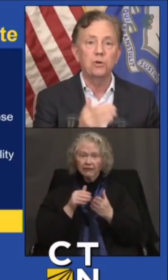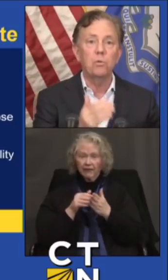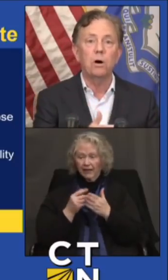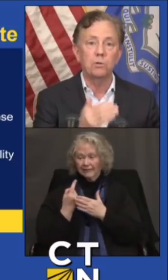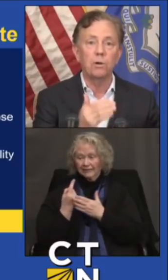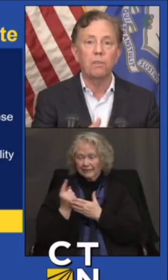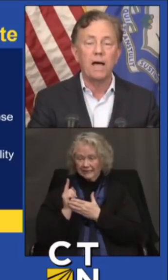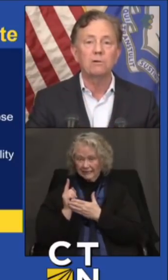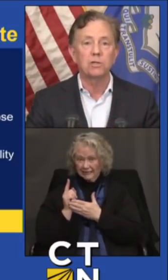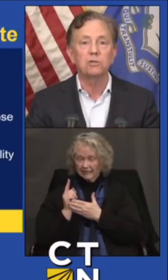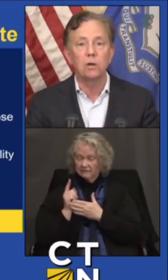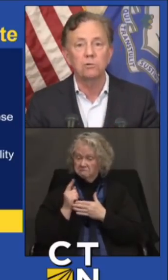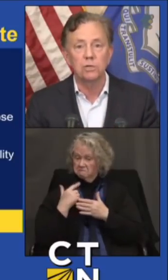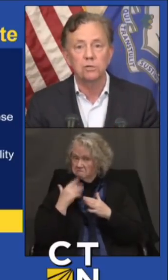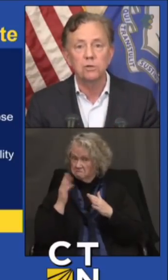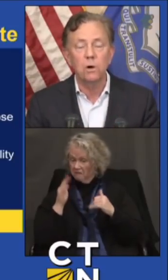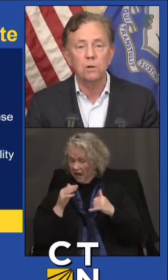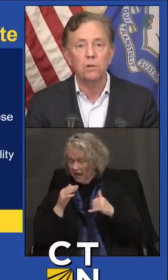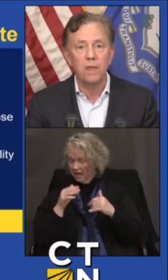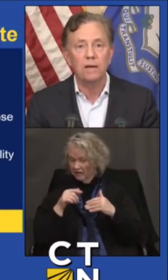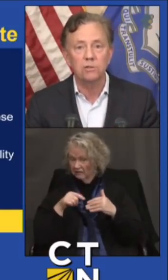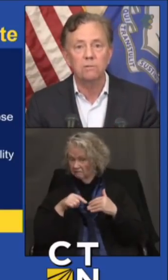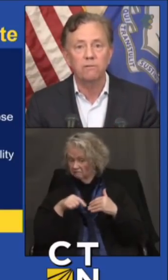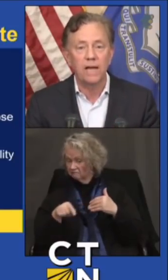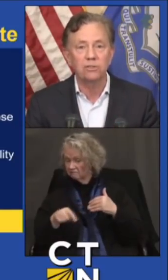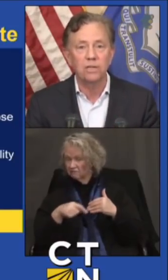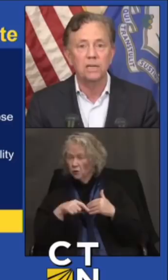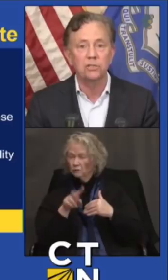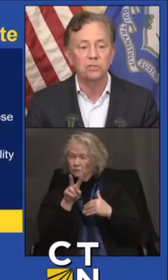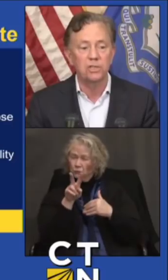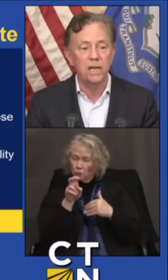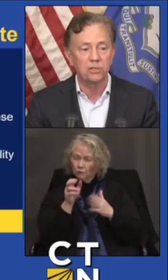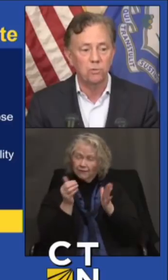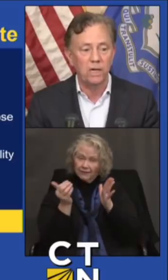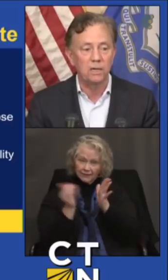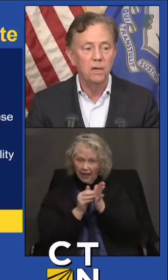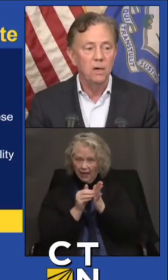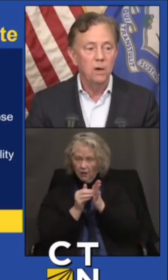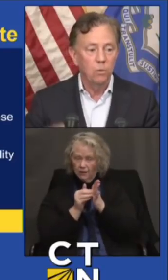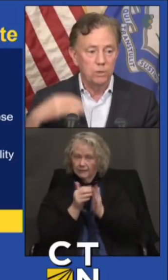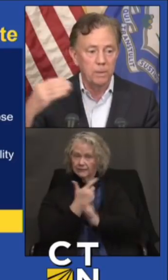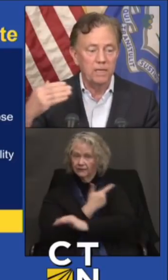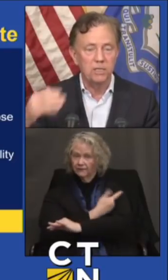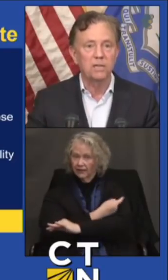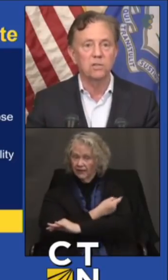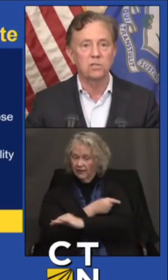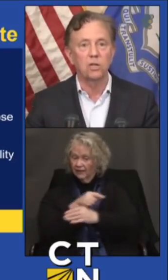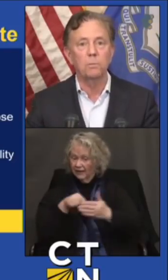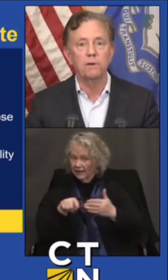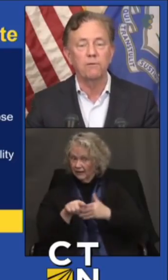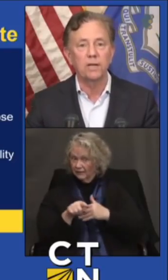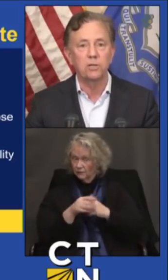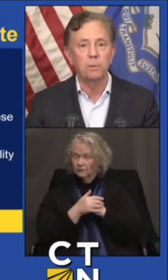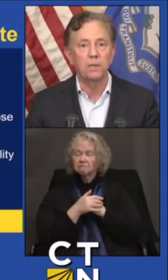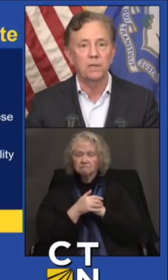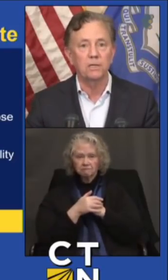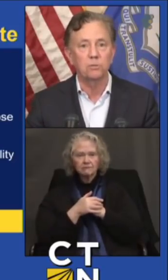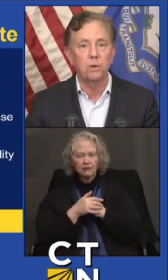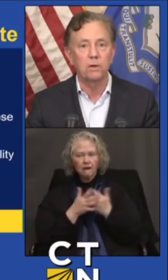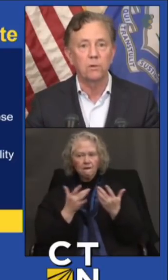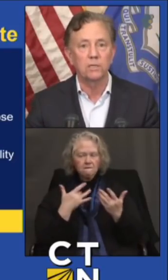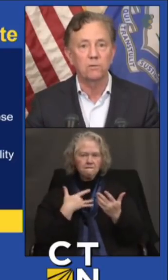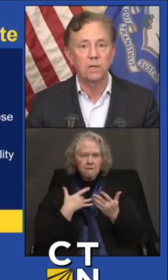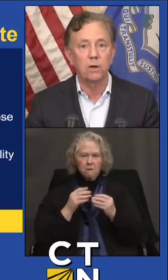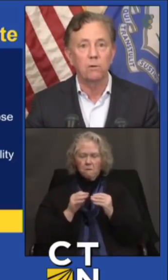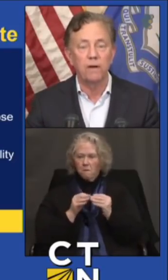doing 200,000 doses, 200,000 vaccinations next week, which means gives us a little bit of flexibility as